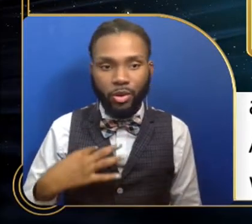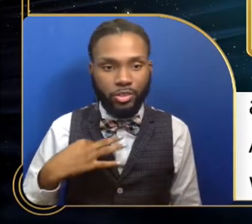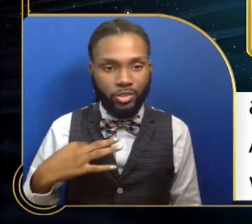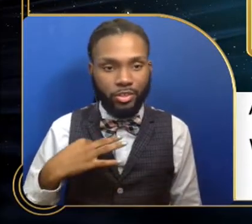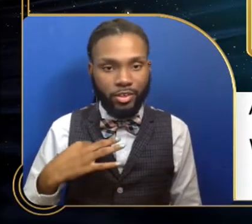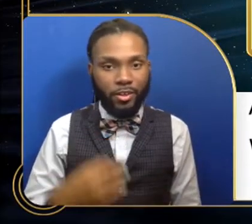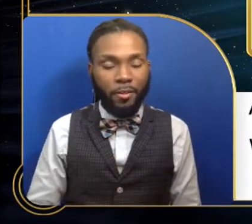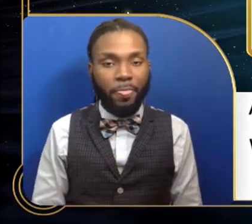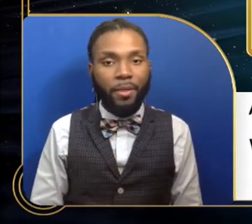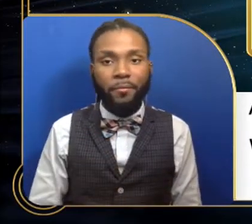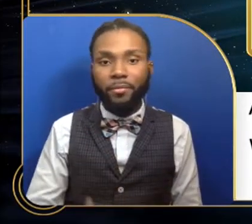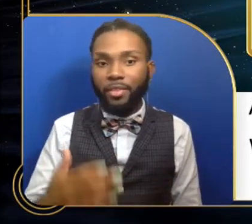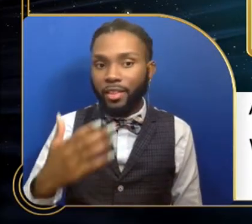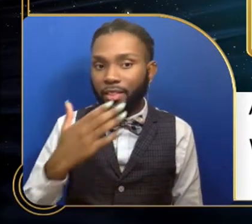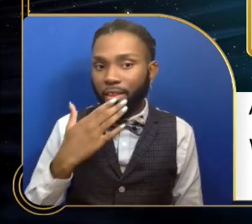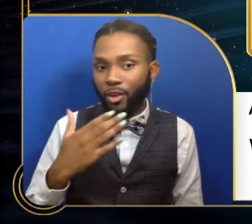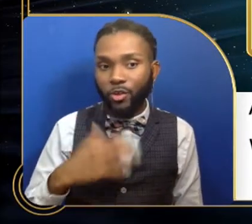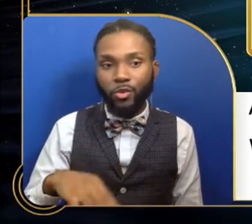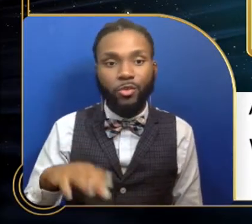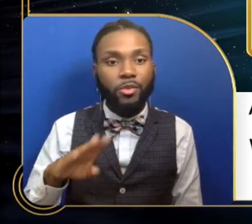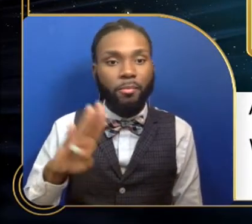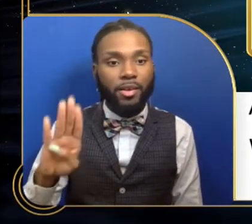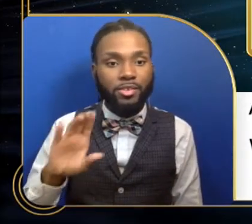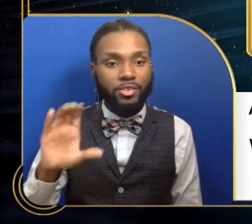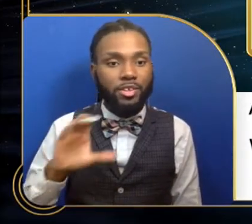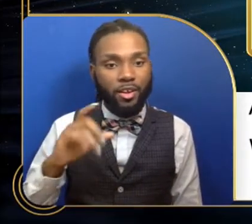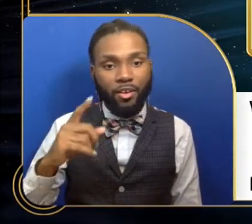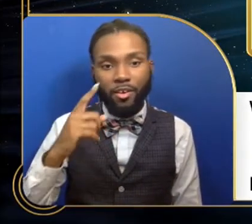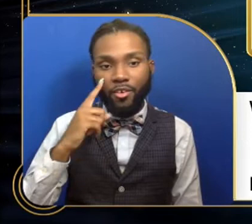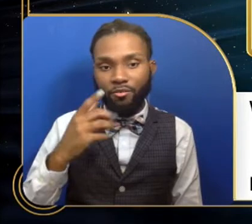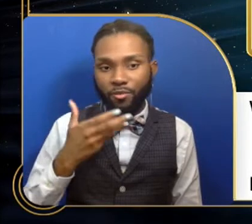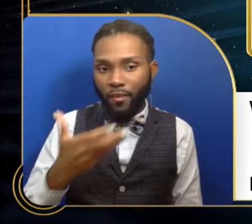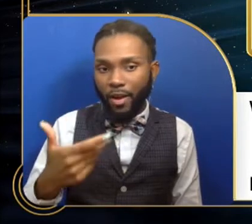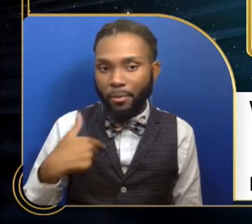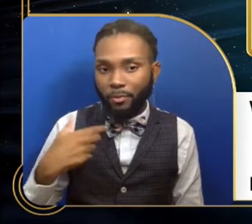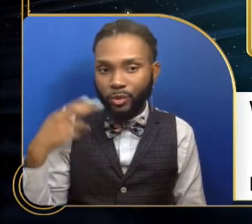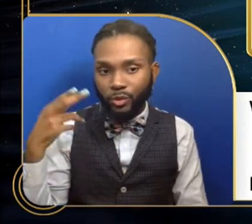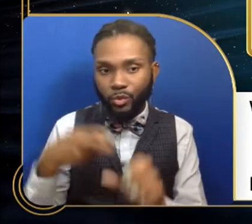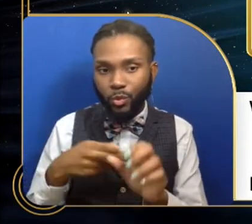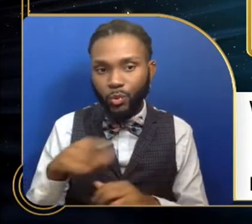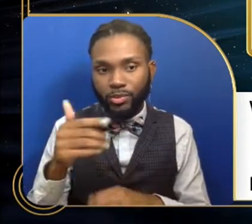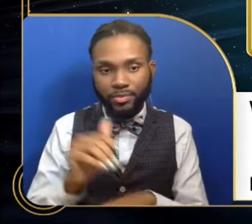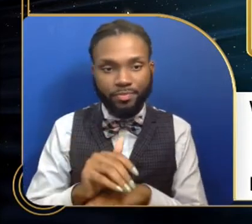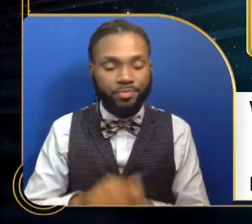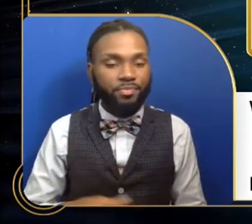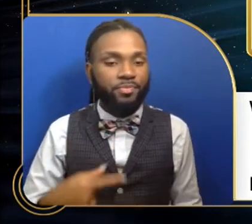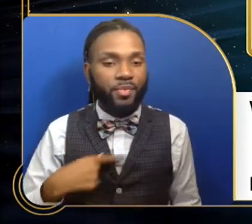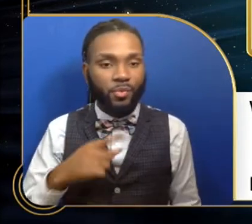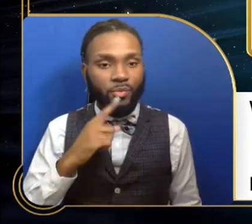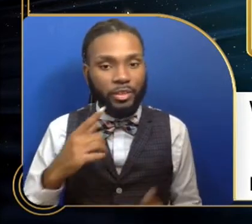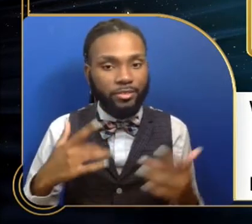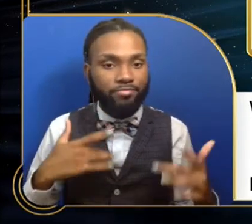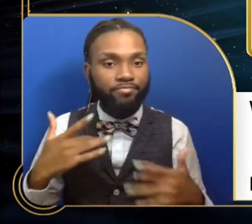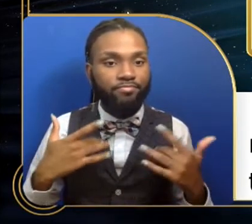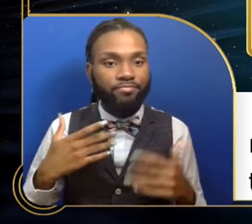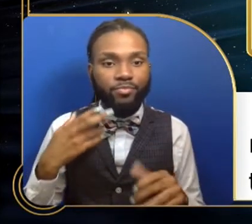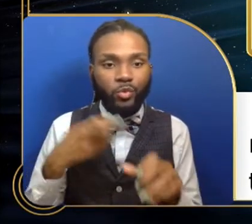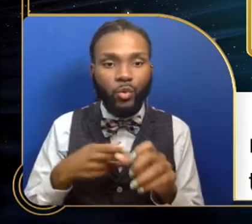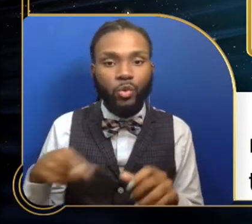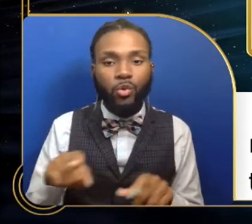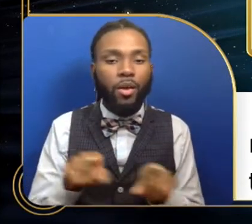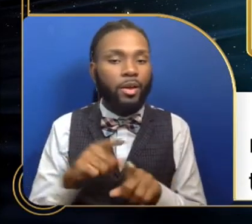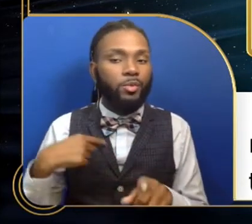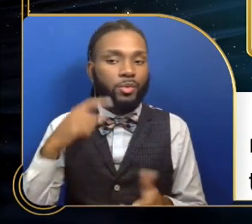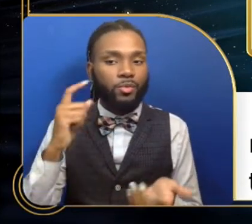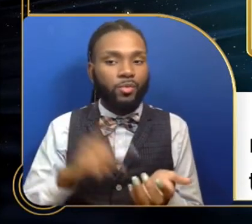Bazelon Center for inviting me to join you this evening. I'm especially pleased to be with you as we recognize Jonathan